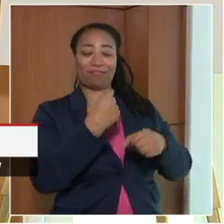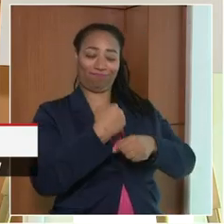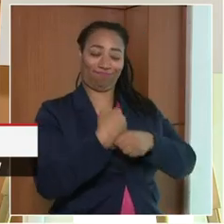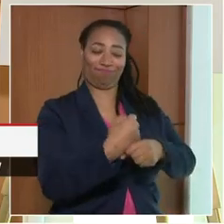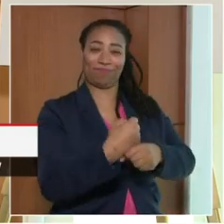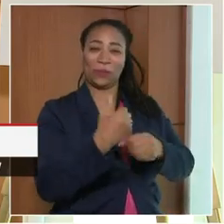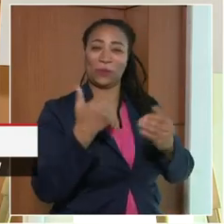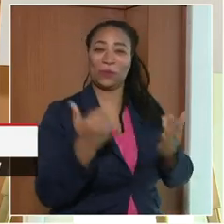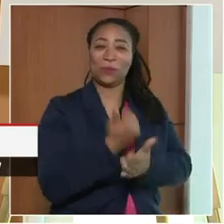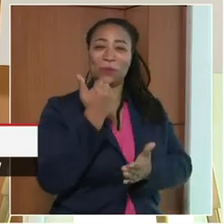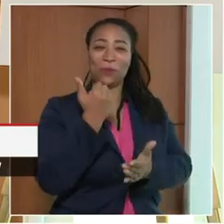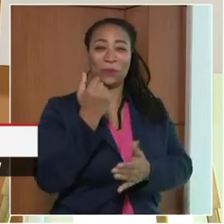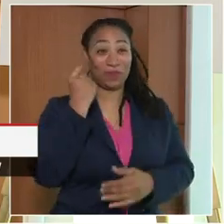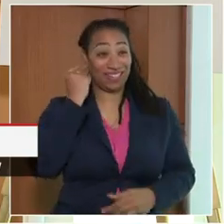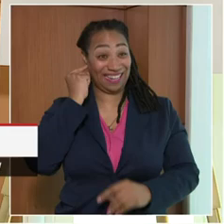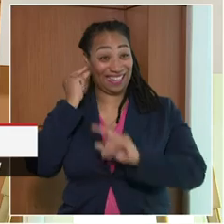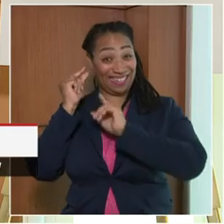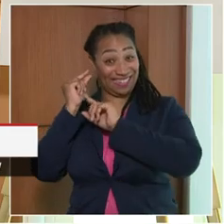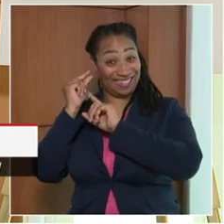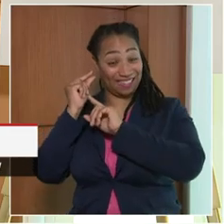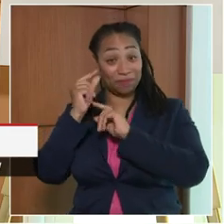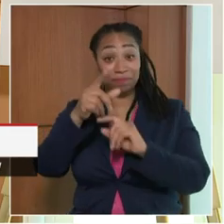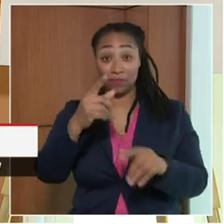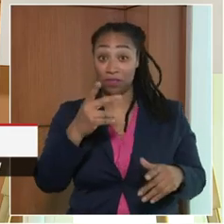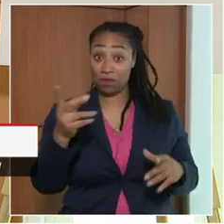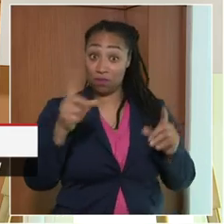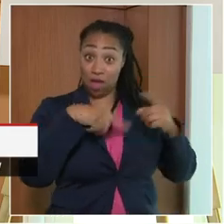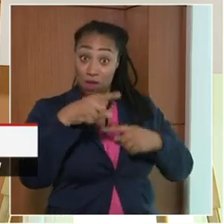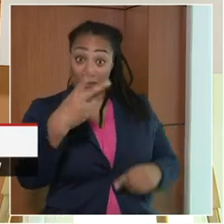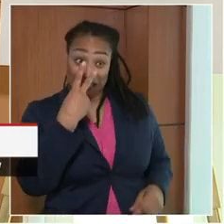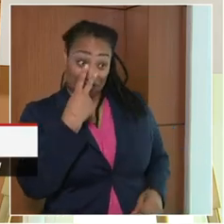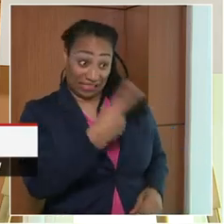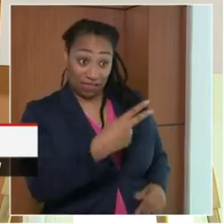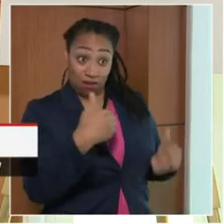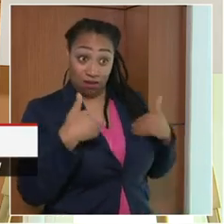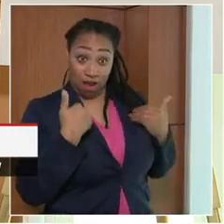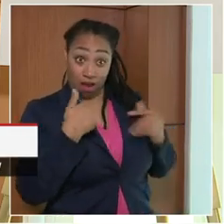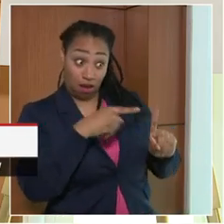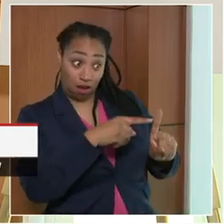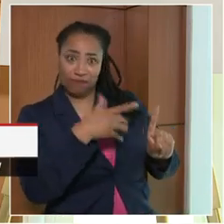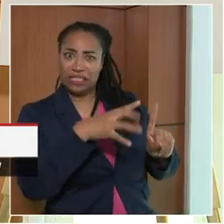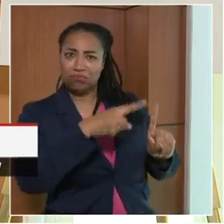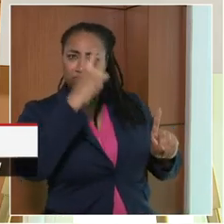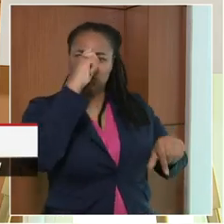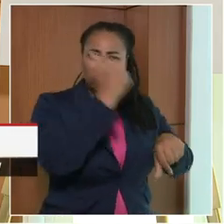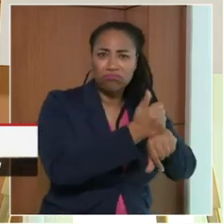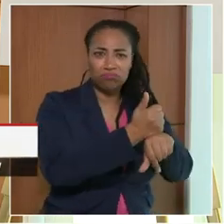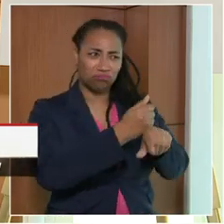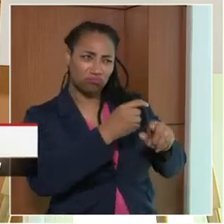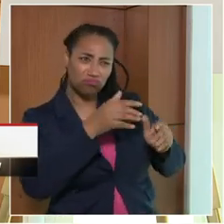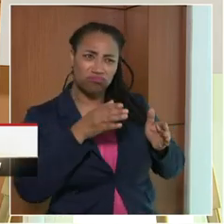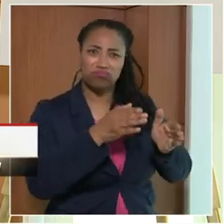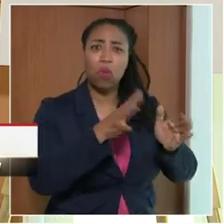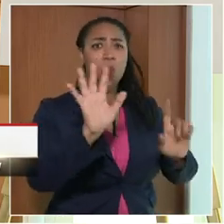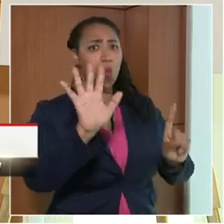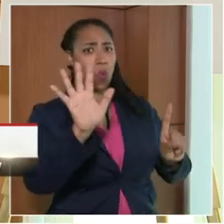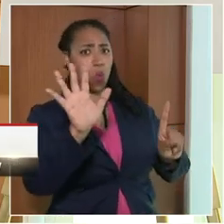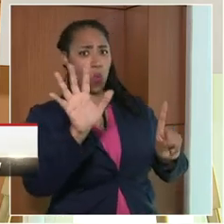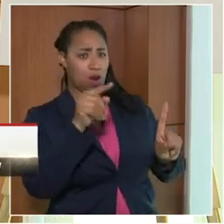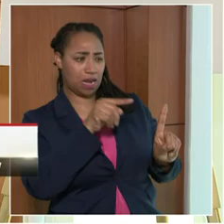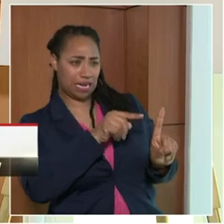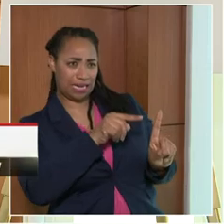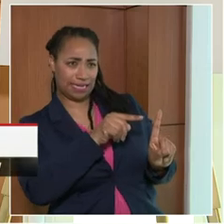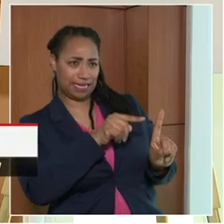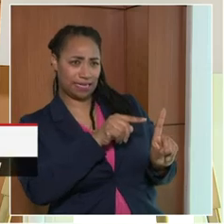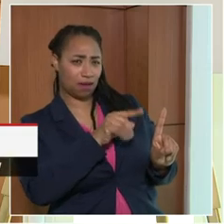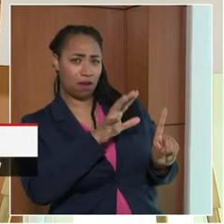button. Build trust. Allow them to breathe. Allow them to forgive. And forgive yourselves for